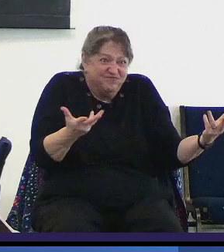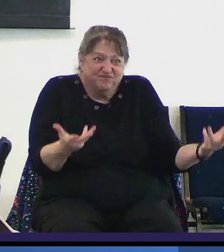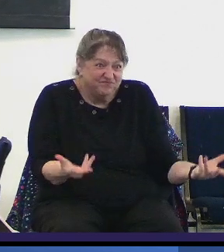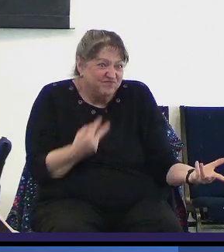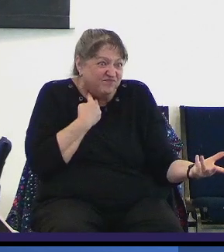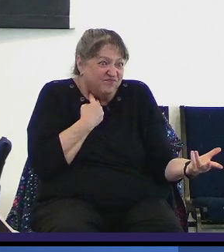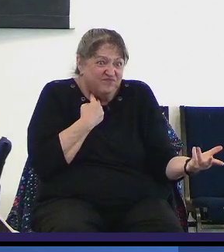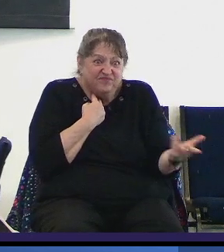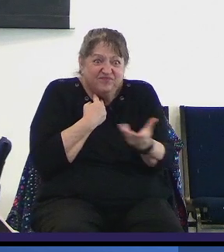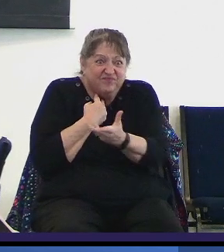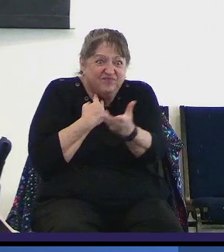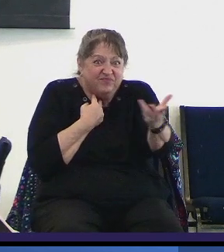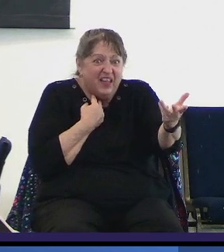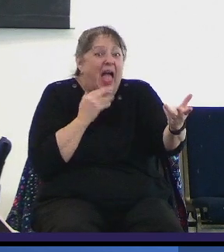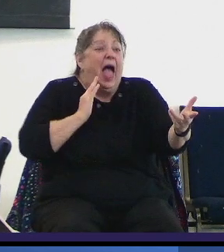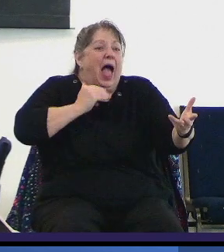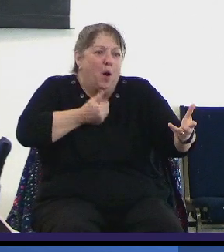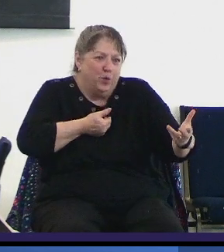in. Amen?